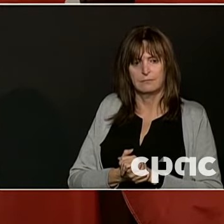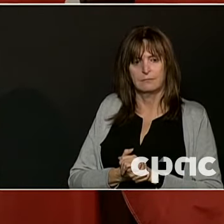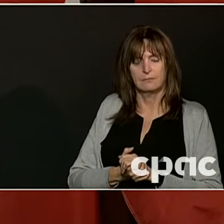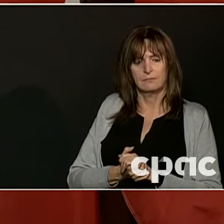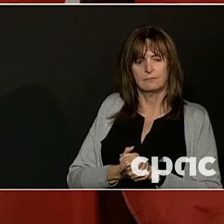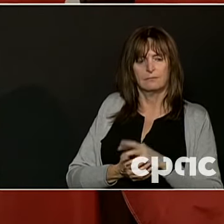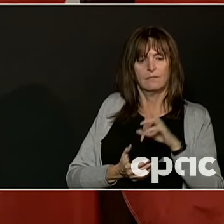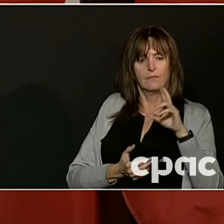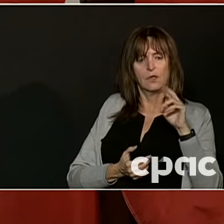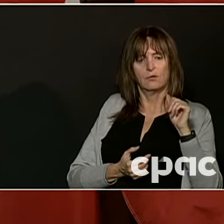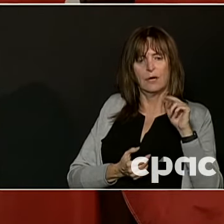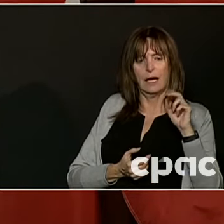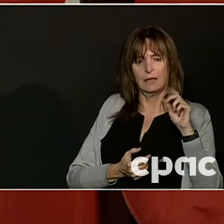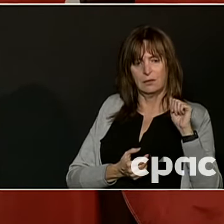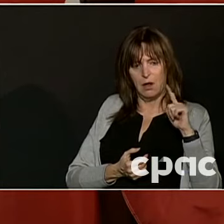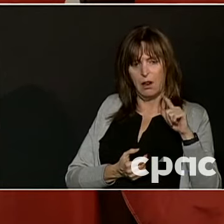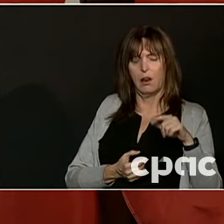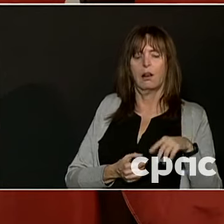ahead, please.